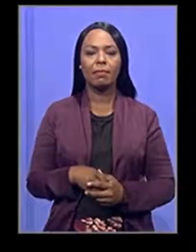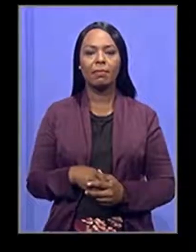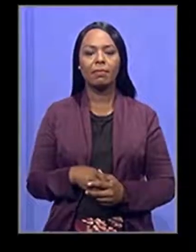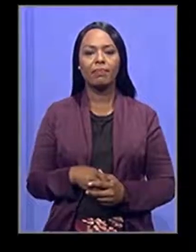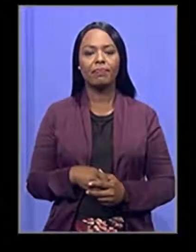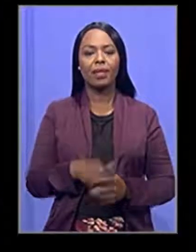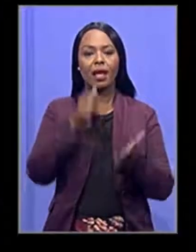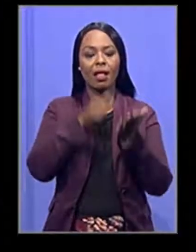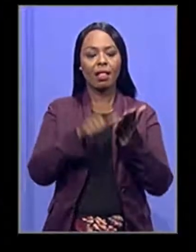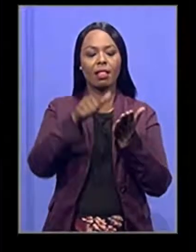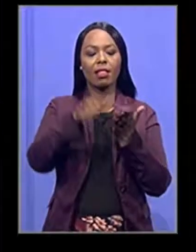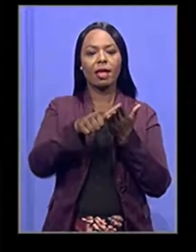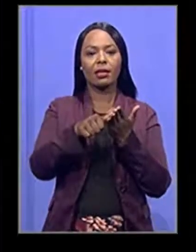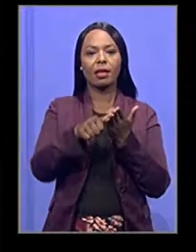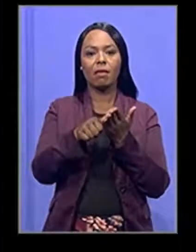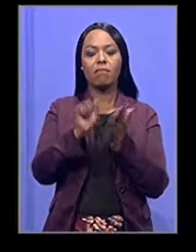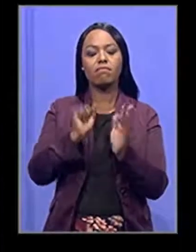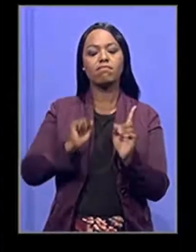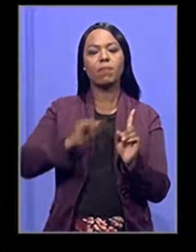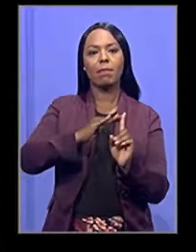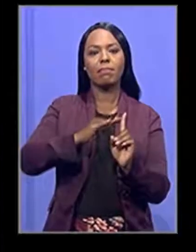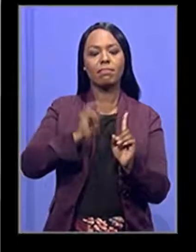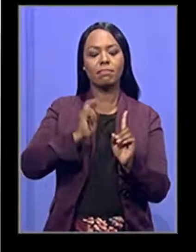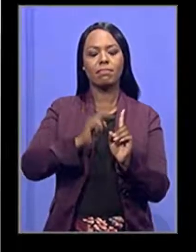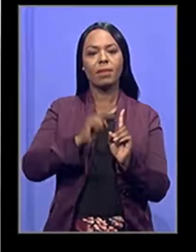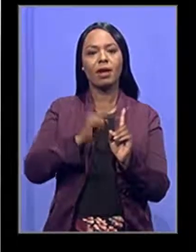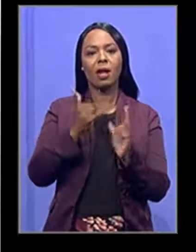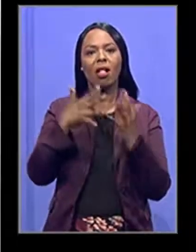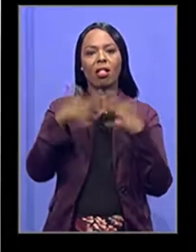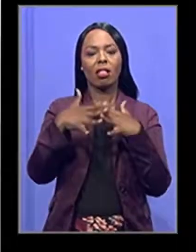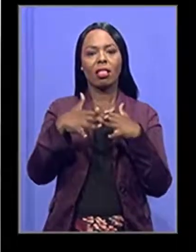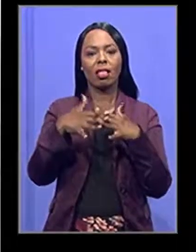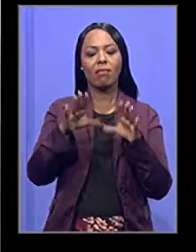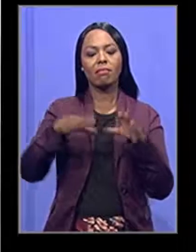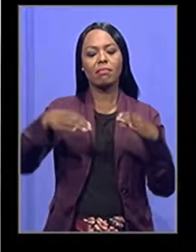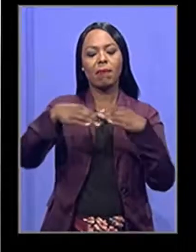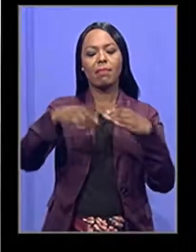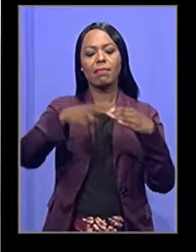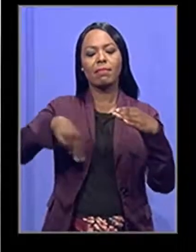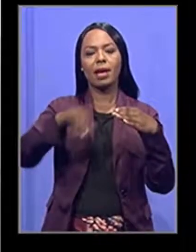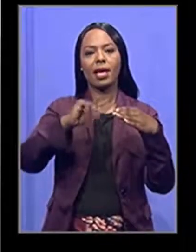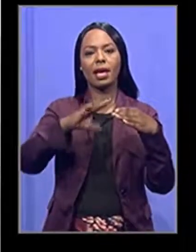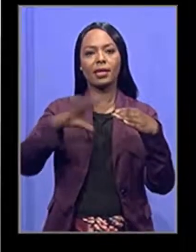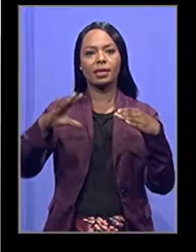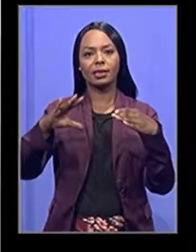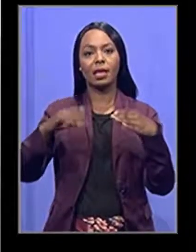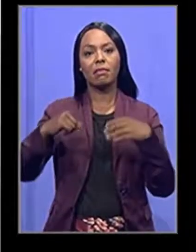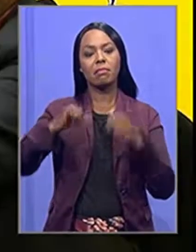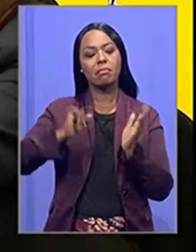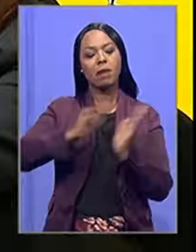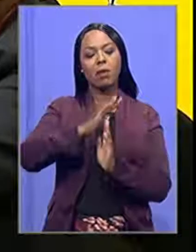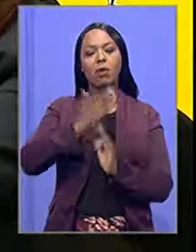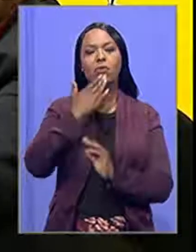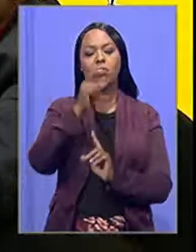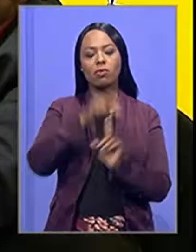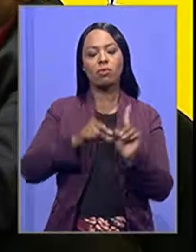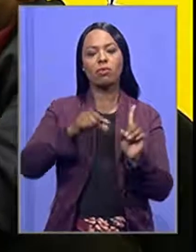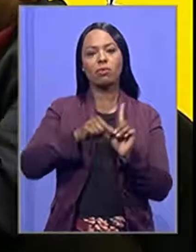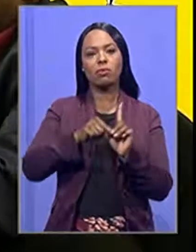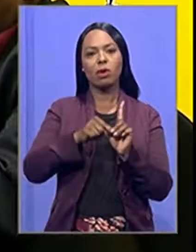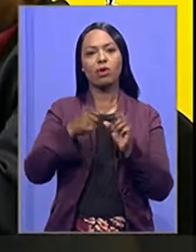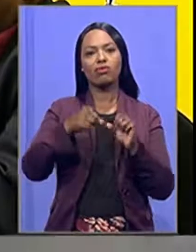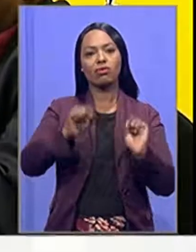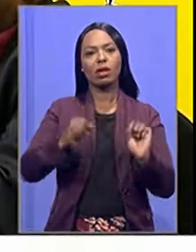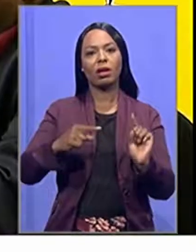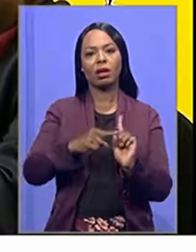Seno ke lekwalo leo le tlisitseng tlhatlharuane mo ANC le kwaletsweng modulasetilo wa komiti ya ditlhopo wa ANC mme le ngongorega ka